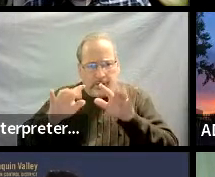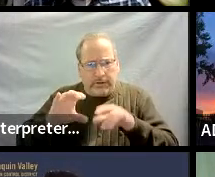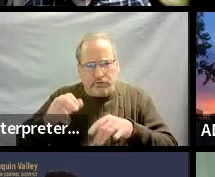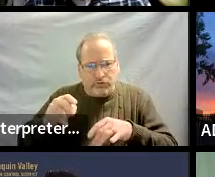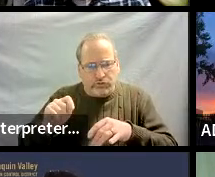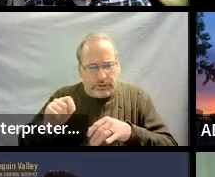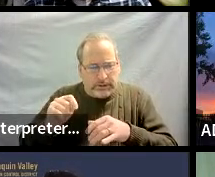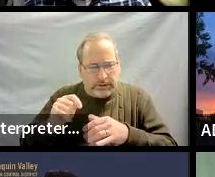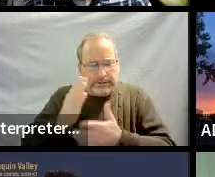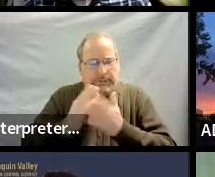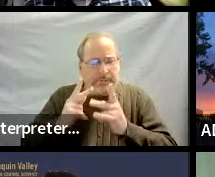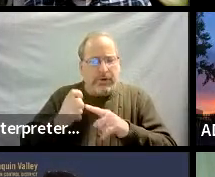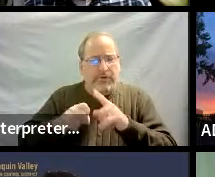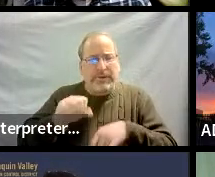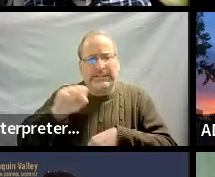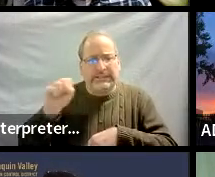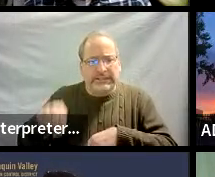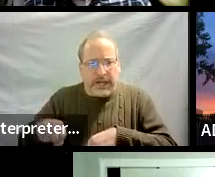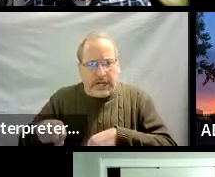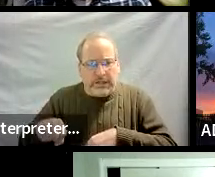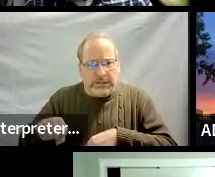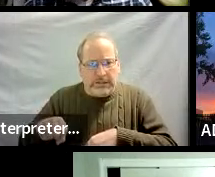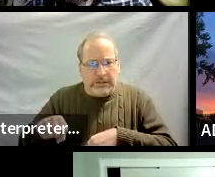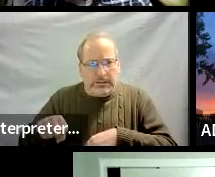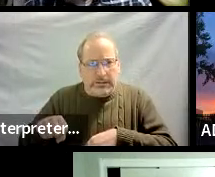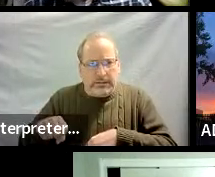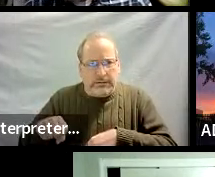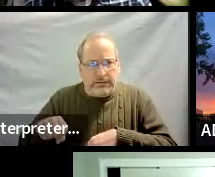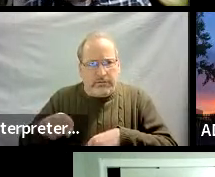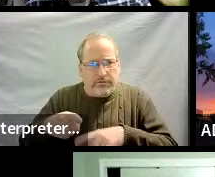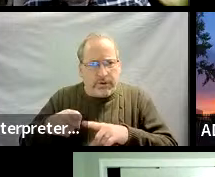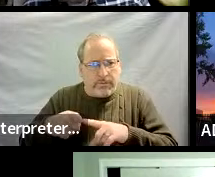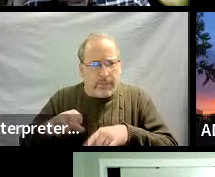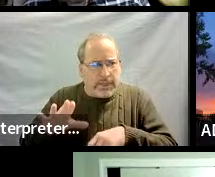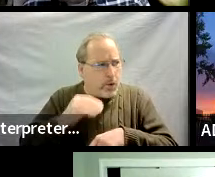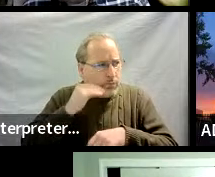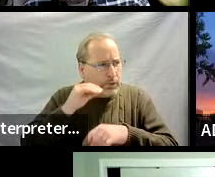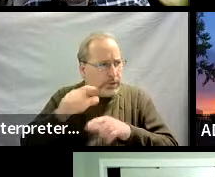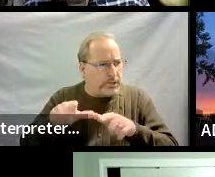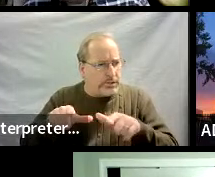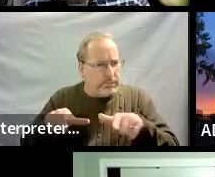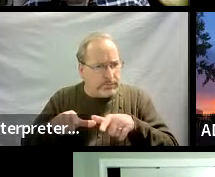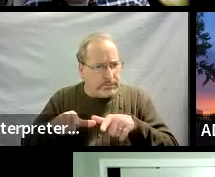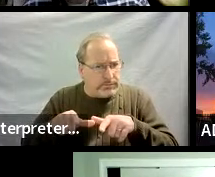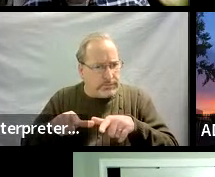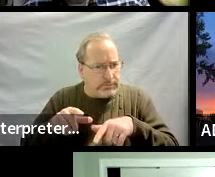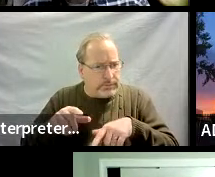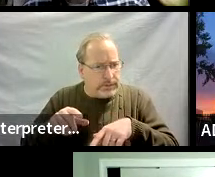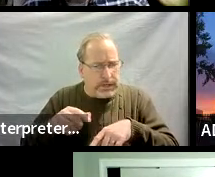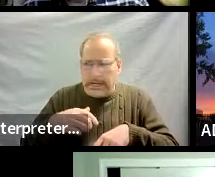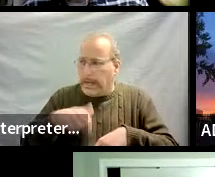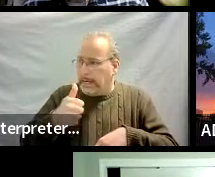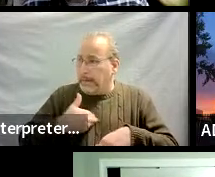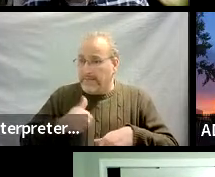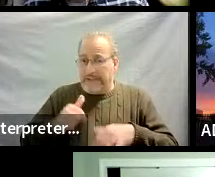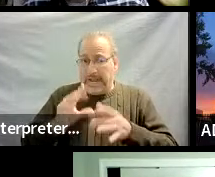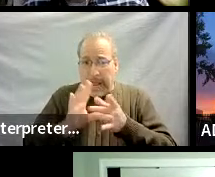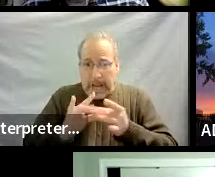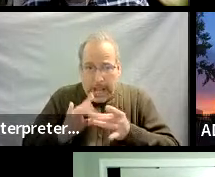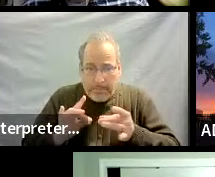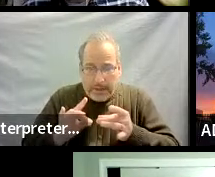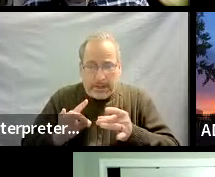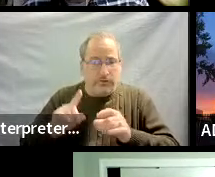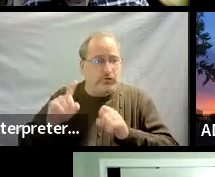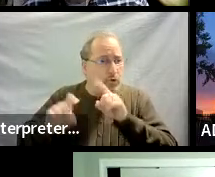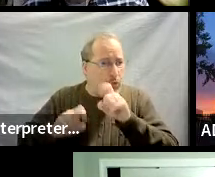in South Stockton. They're taking a look at the home location there. Are there any other comments or questions